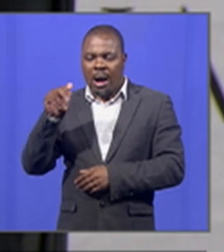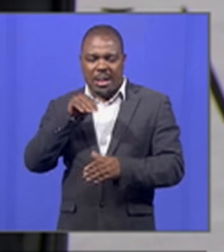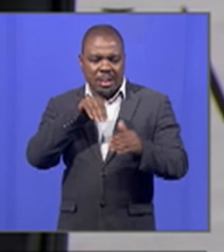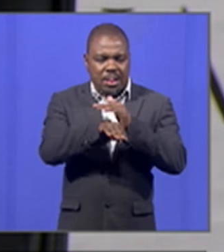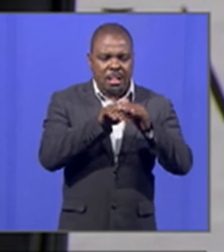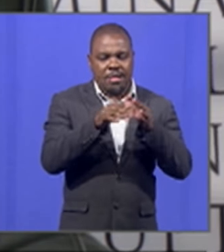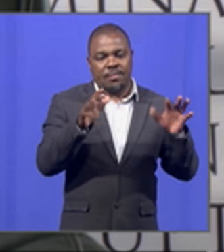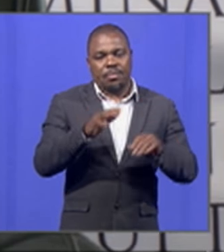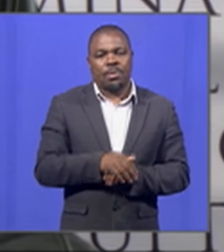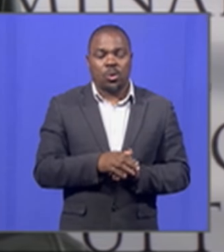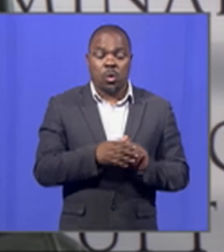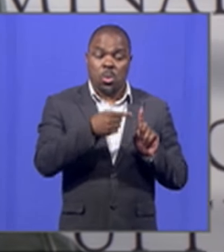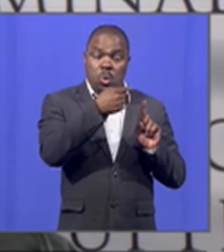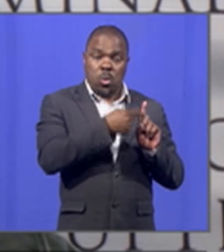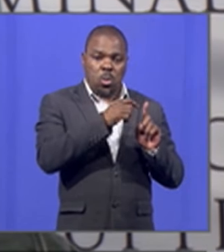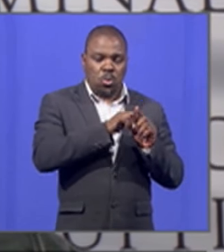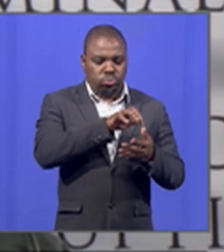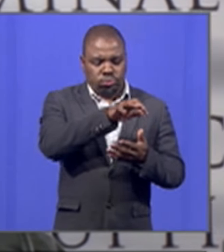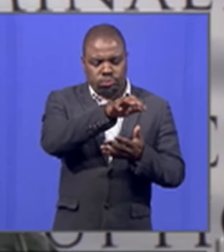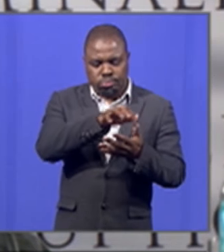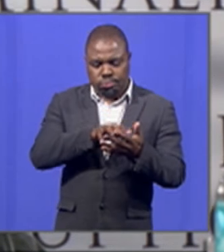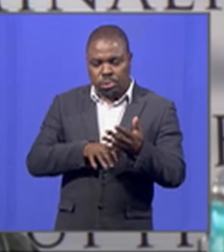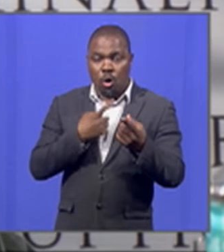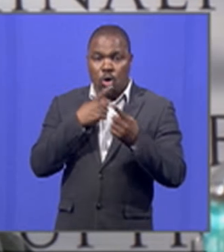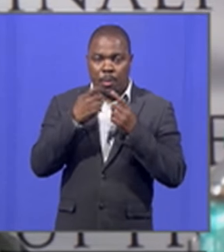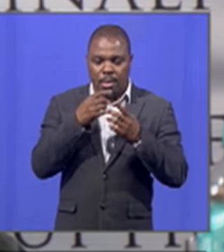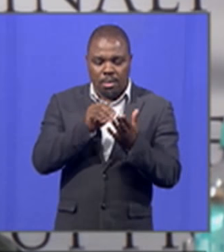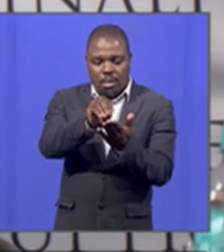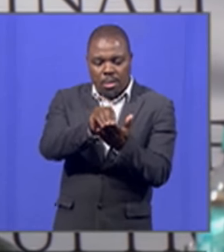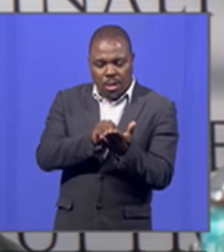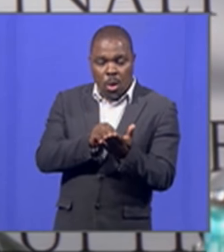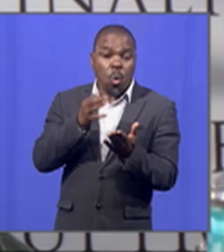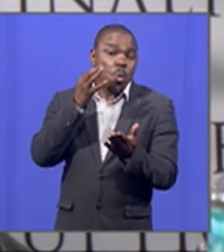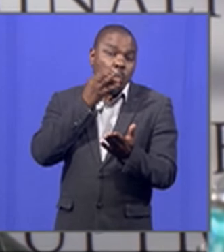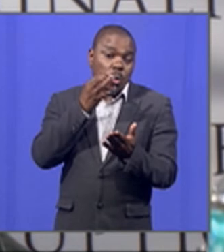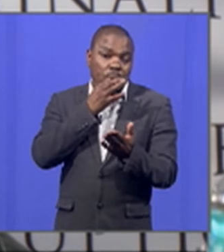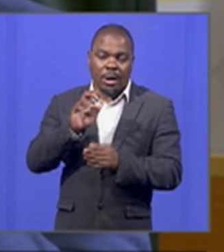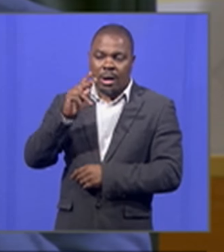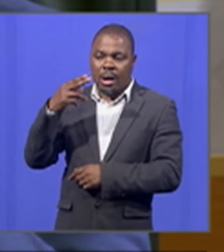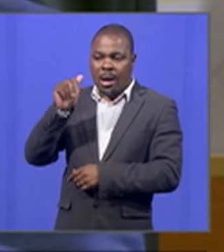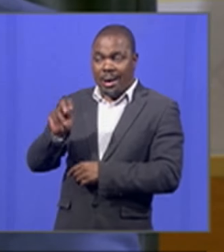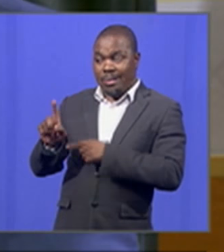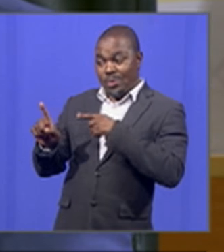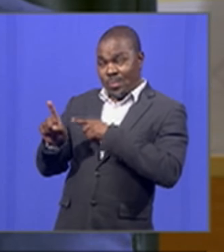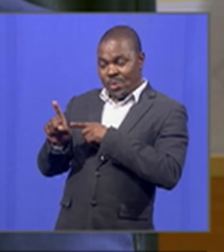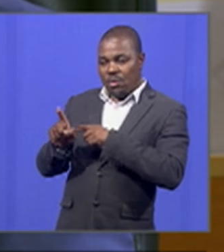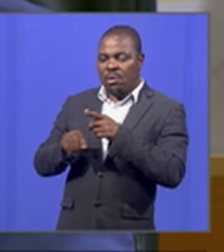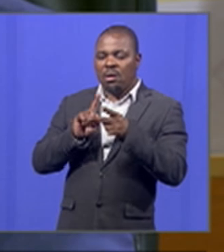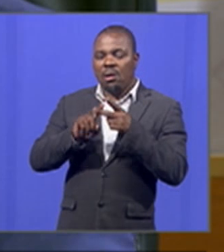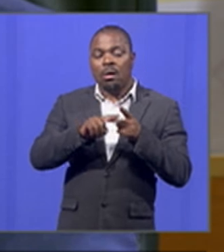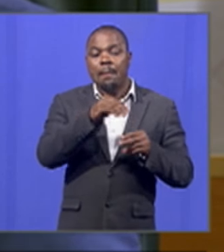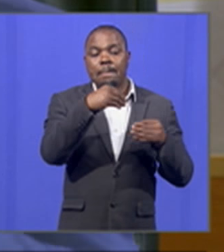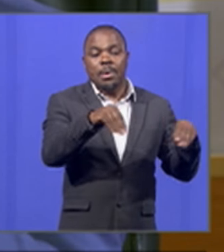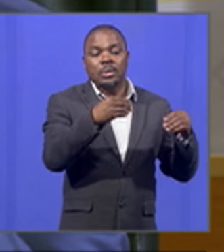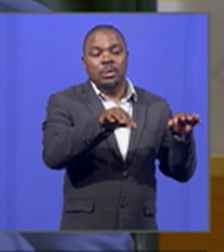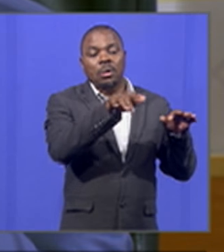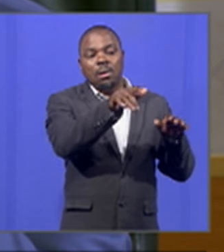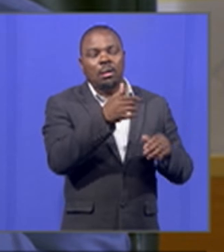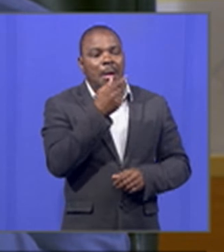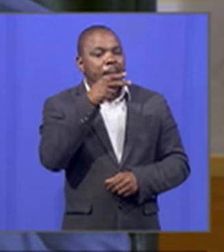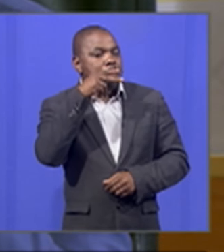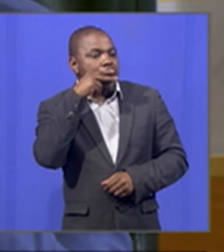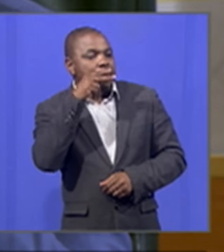o boletše ka sengwalweng sa sello sa gagwe fao a latofatšago gore Khan wa mana le balatofatšwa ba go gweba ka